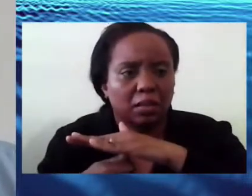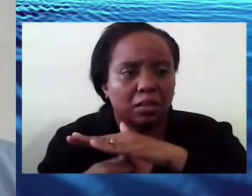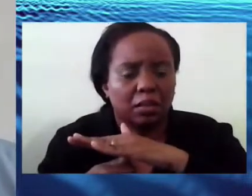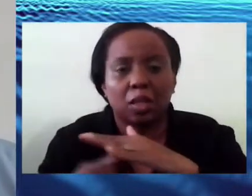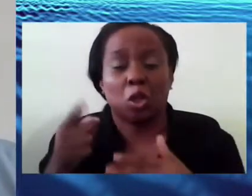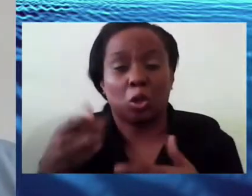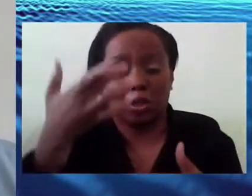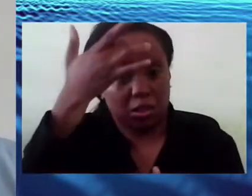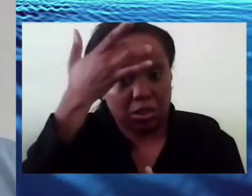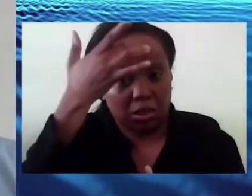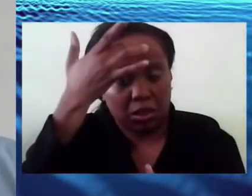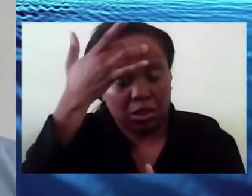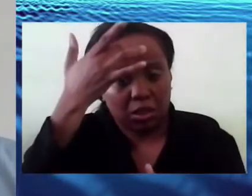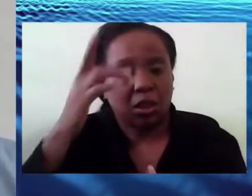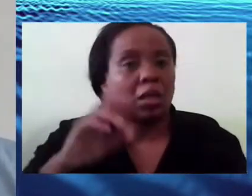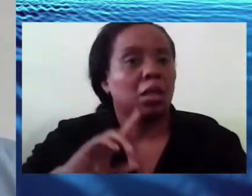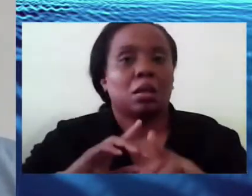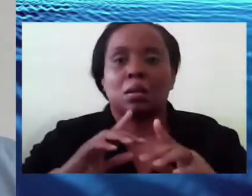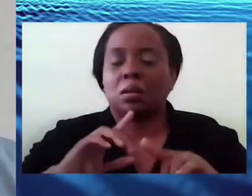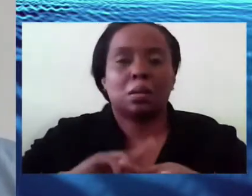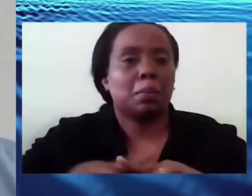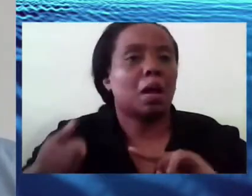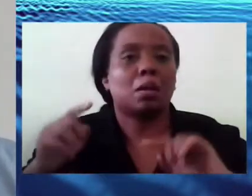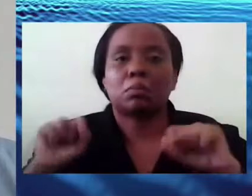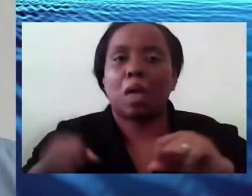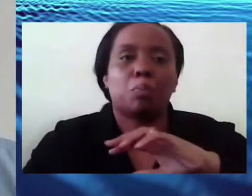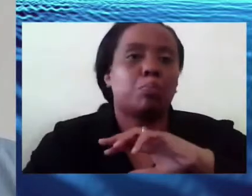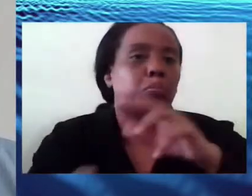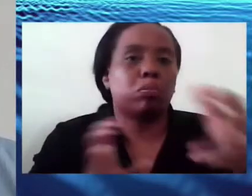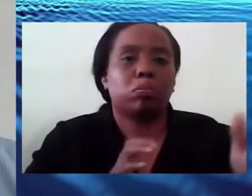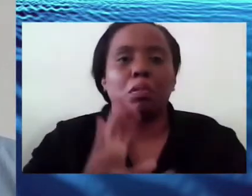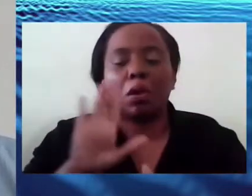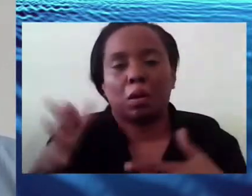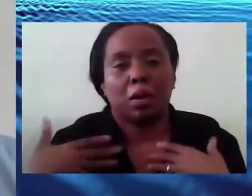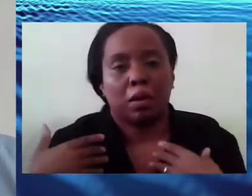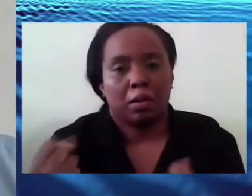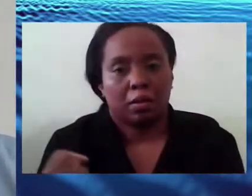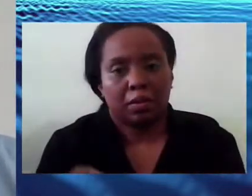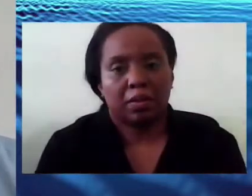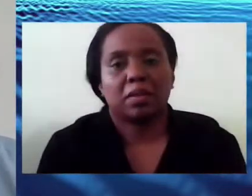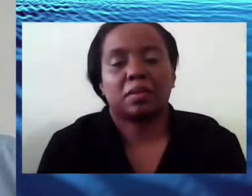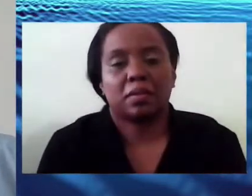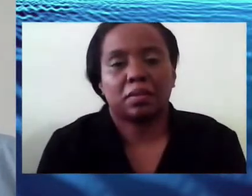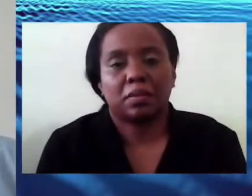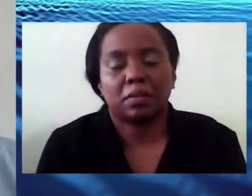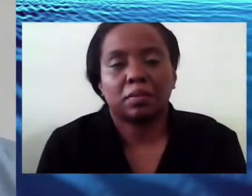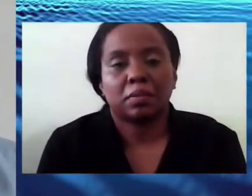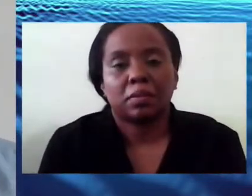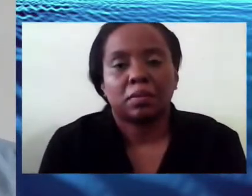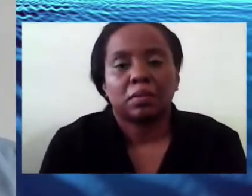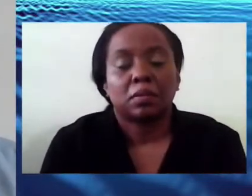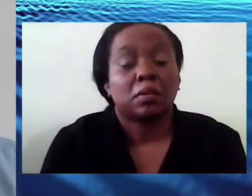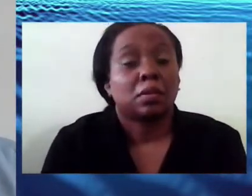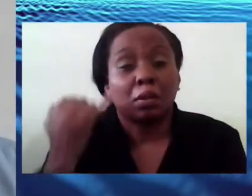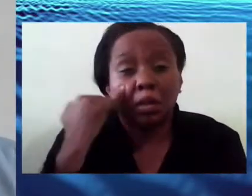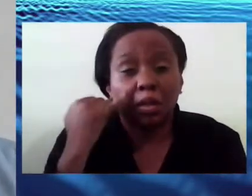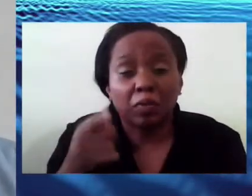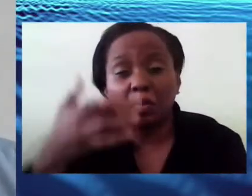and you present too late, it could be detrimental to your health. So I appeal to you to come forward,